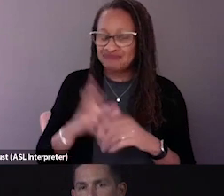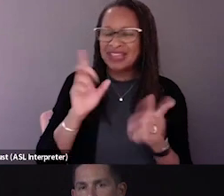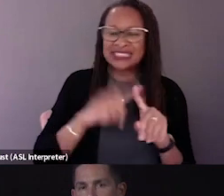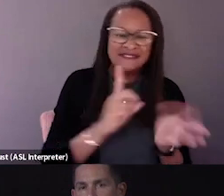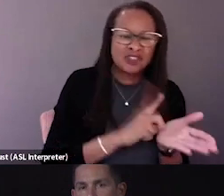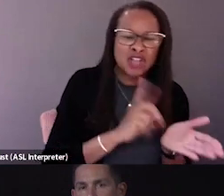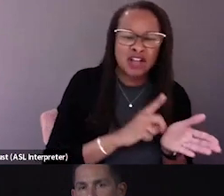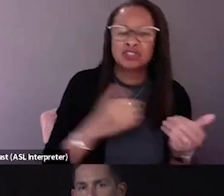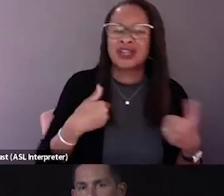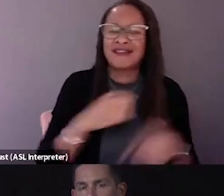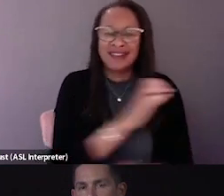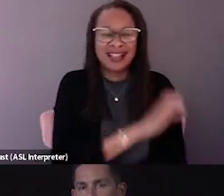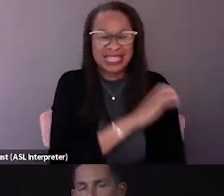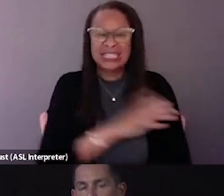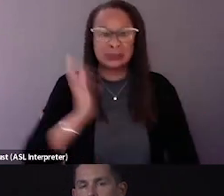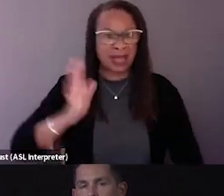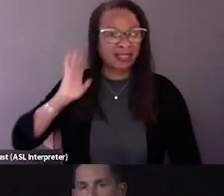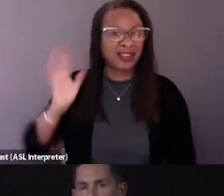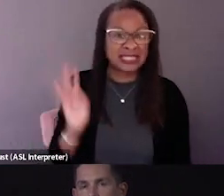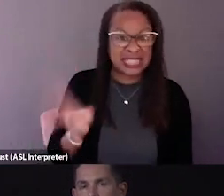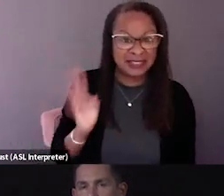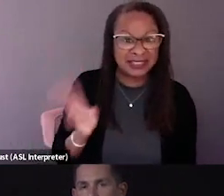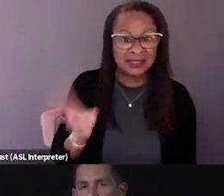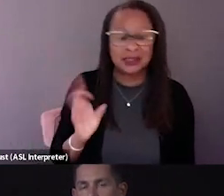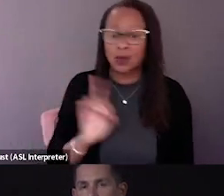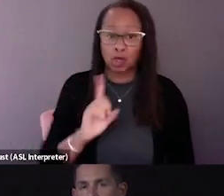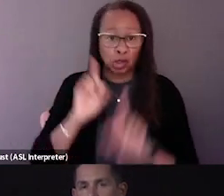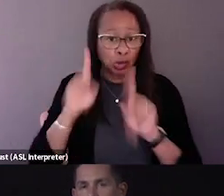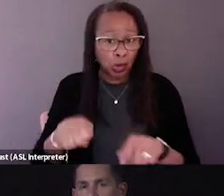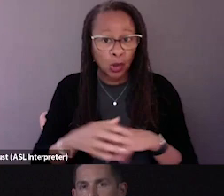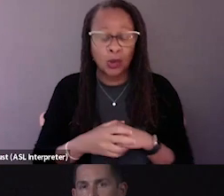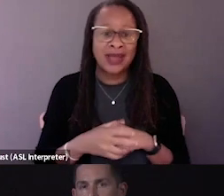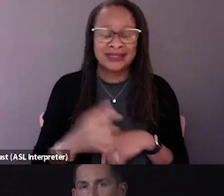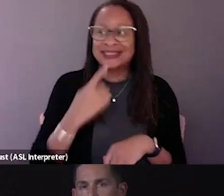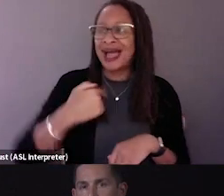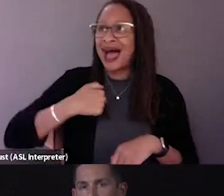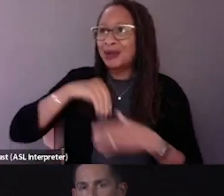doctors. There were clinics even back then where you could go and you could say, oh, I